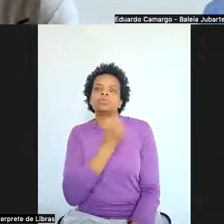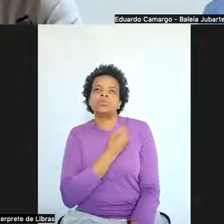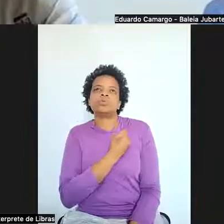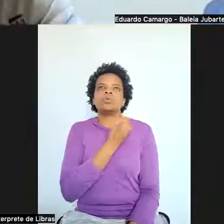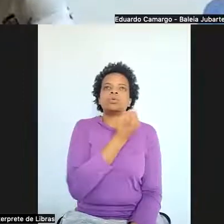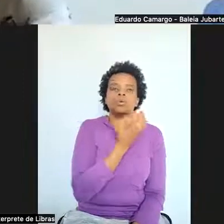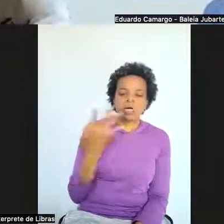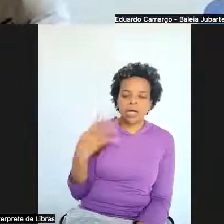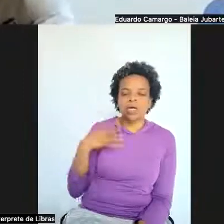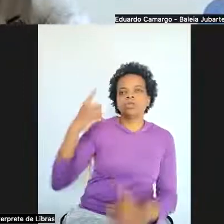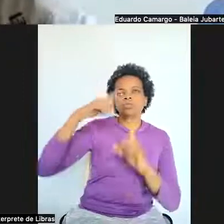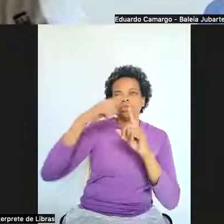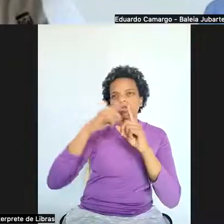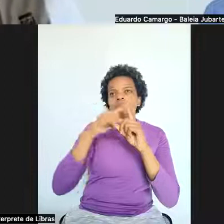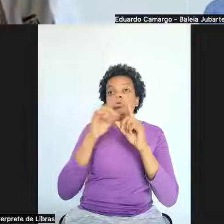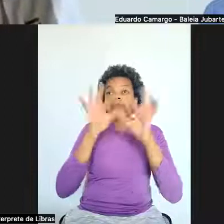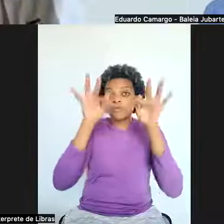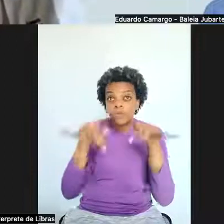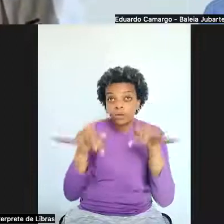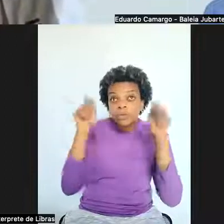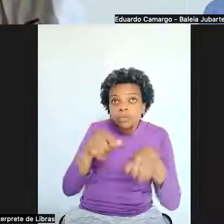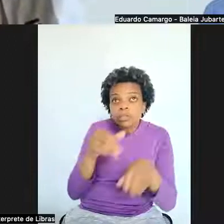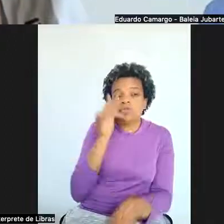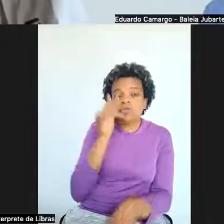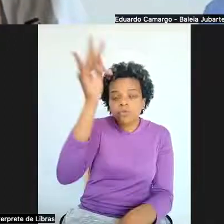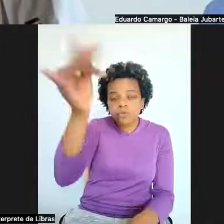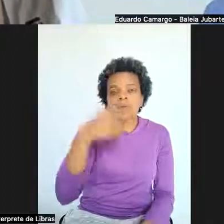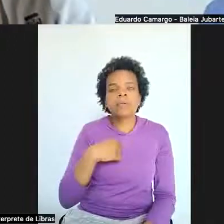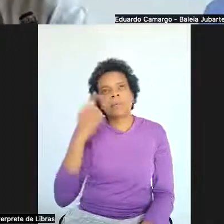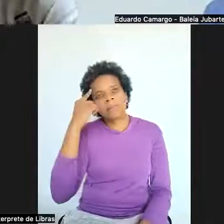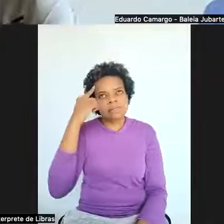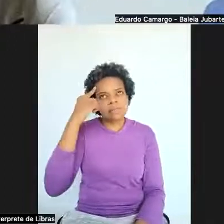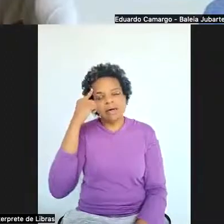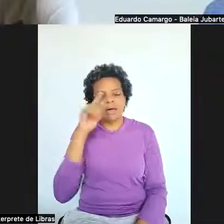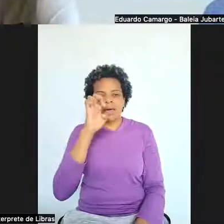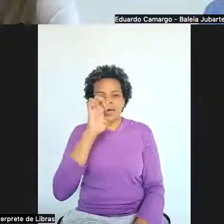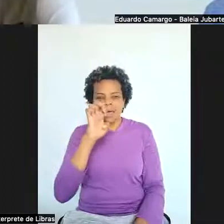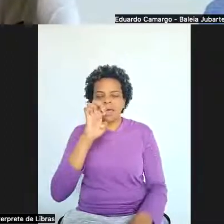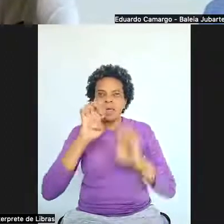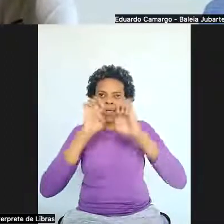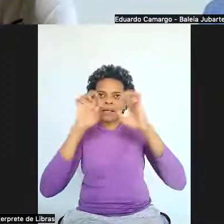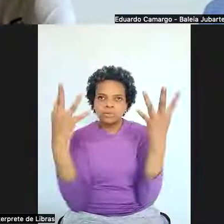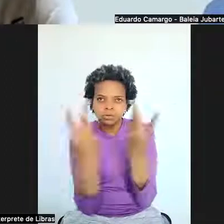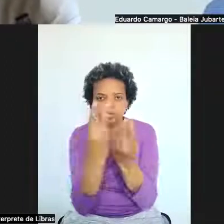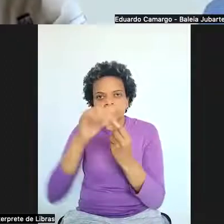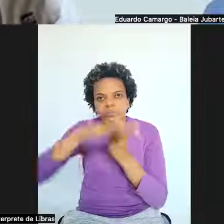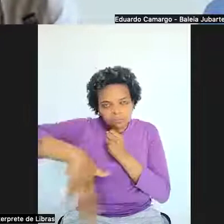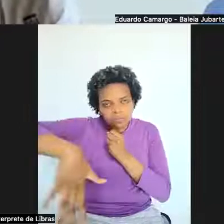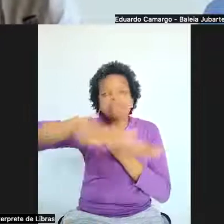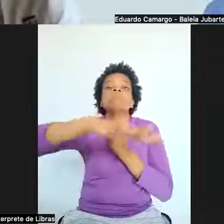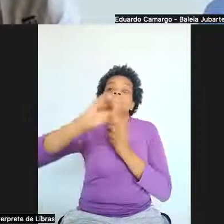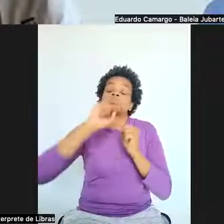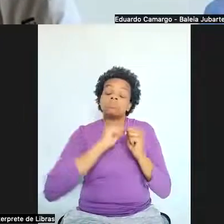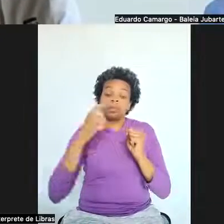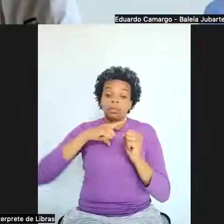to mention numbers, endangered species, we try to talk about this ecosystemically approach,